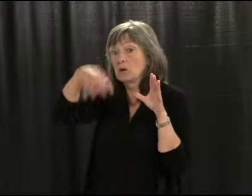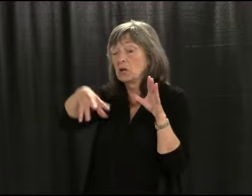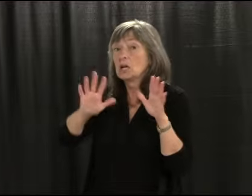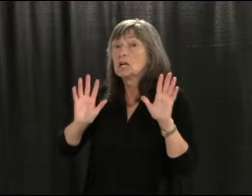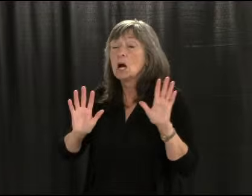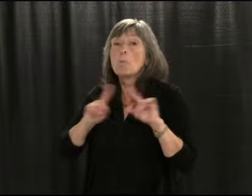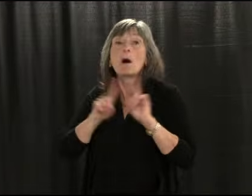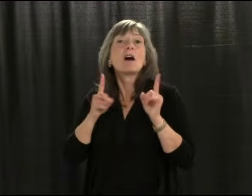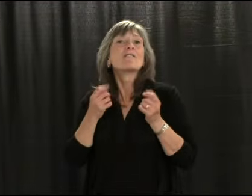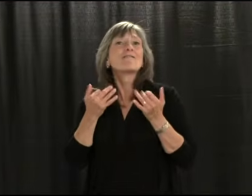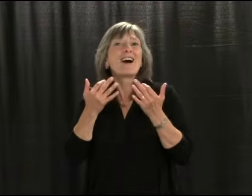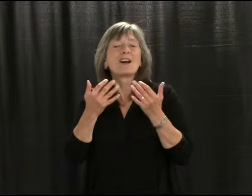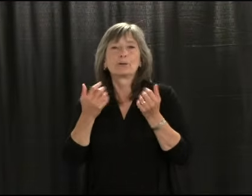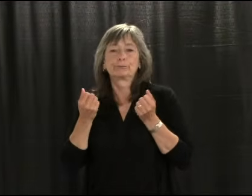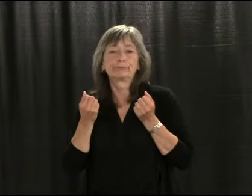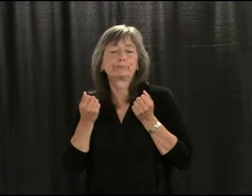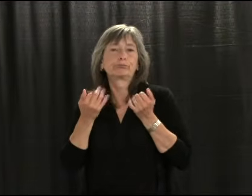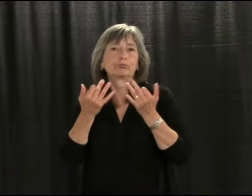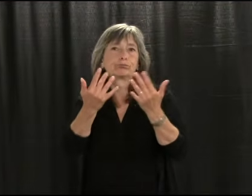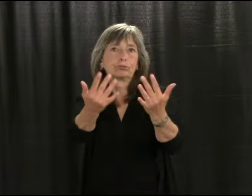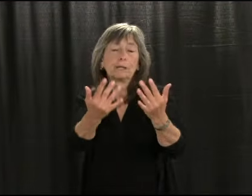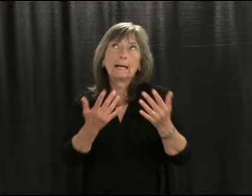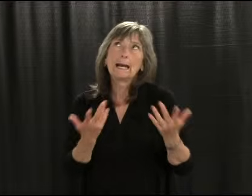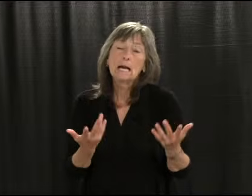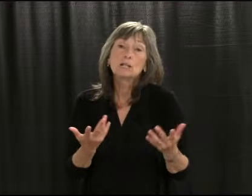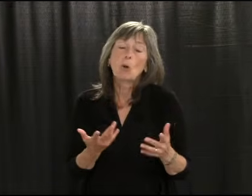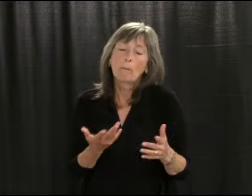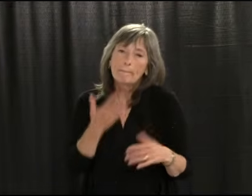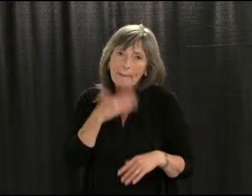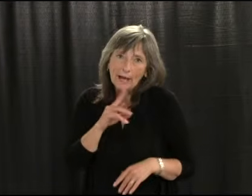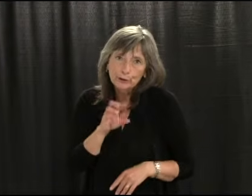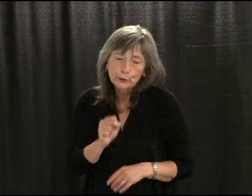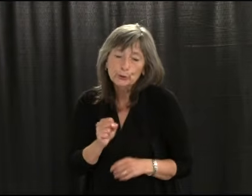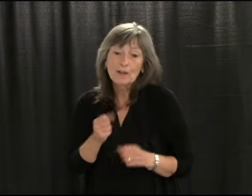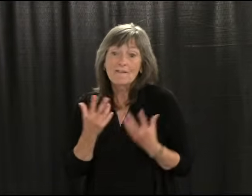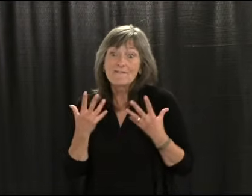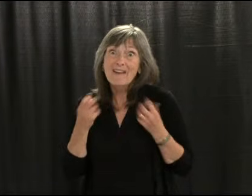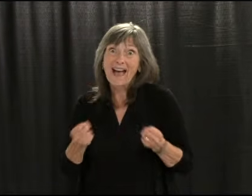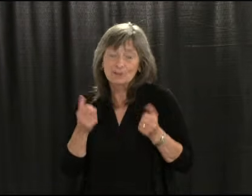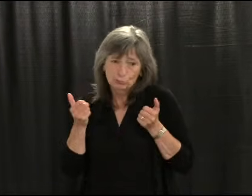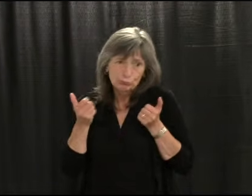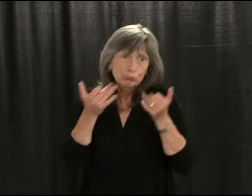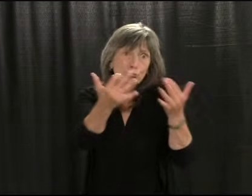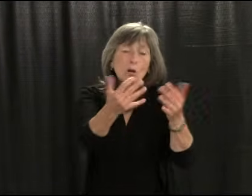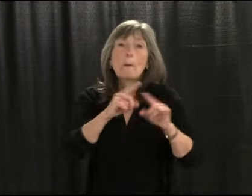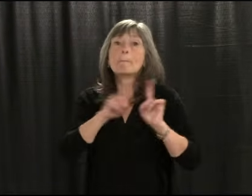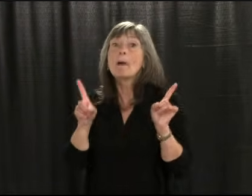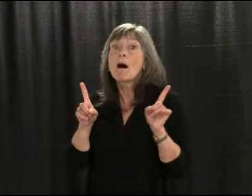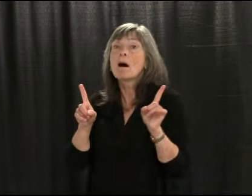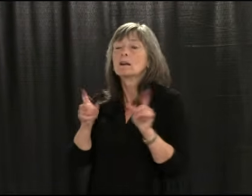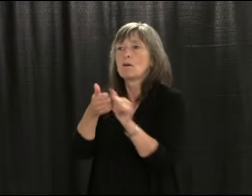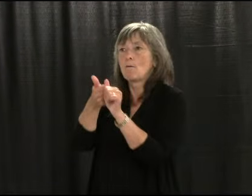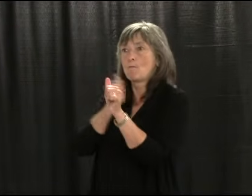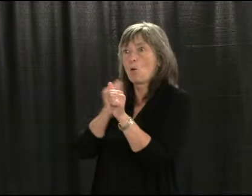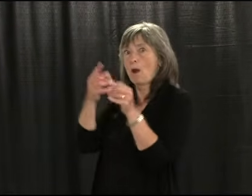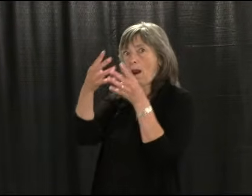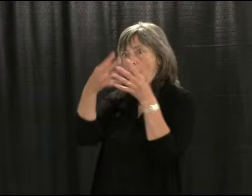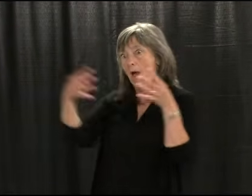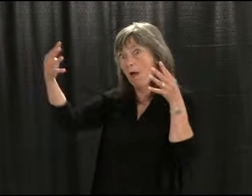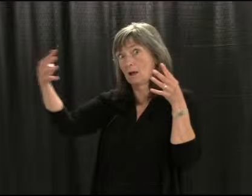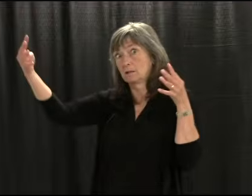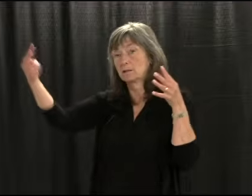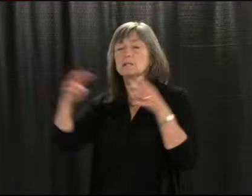power. Bad news that the fire is moving that fast. So I want everyone in that area to recognize and realize that there are